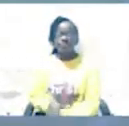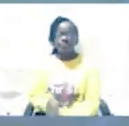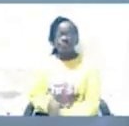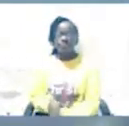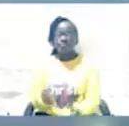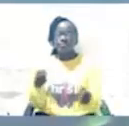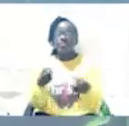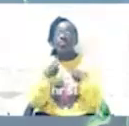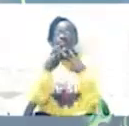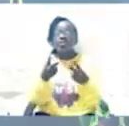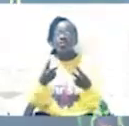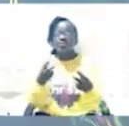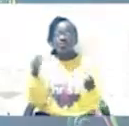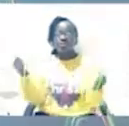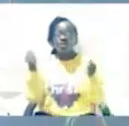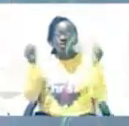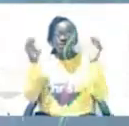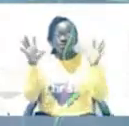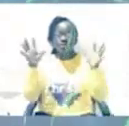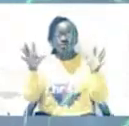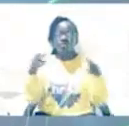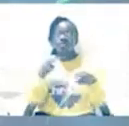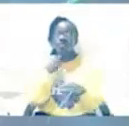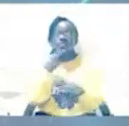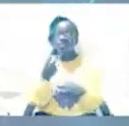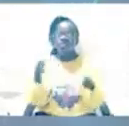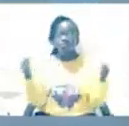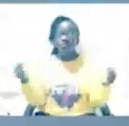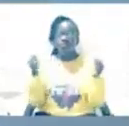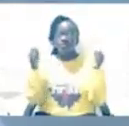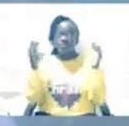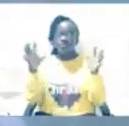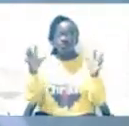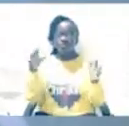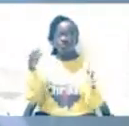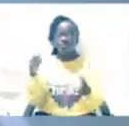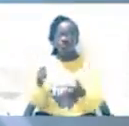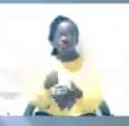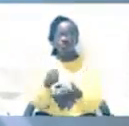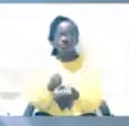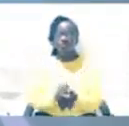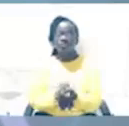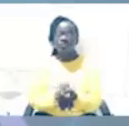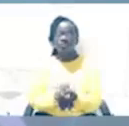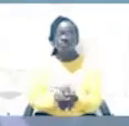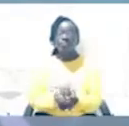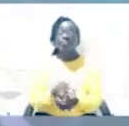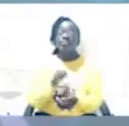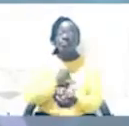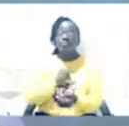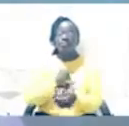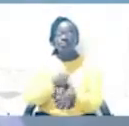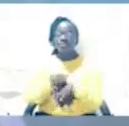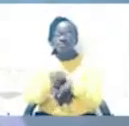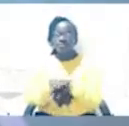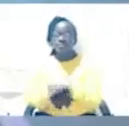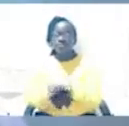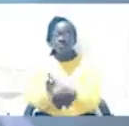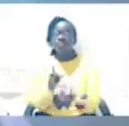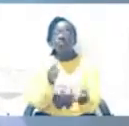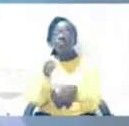Shout hallelujah. Hallelujah. Shout hallelujah. Hallelujah. I have been sent tonight